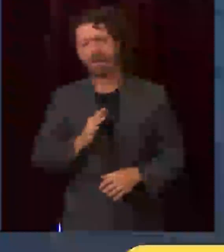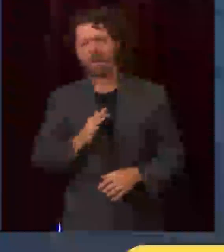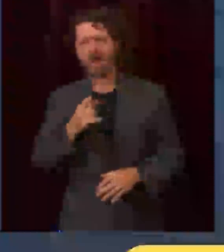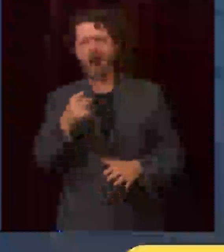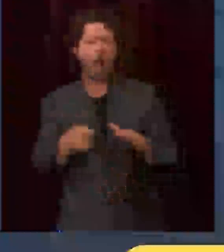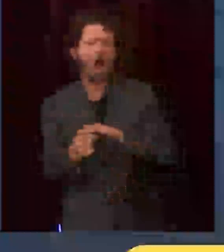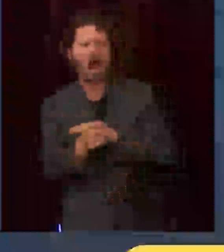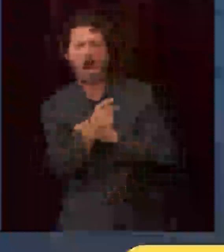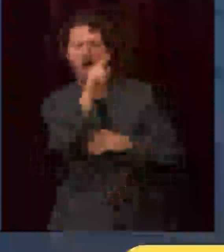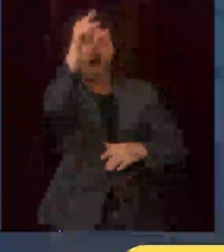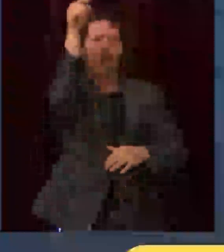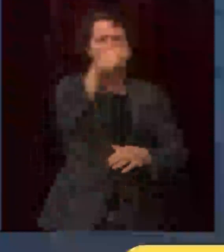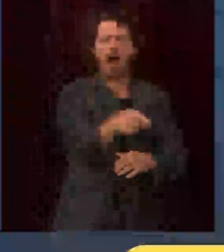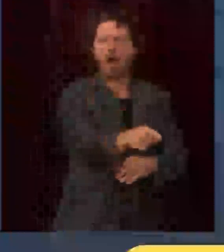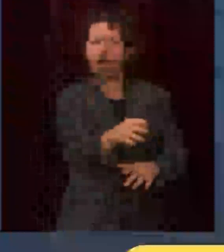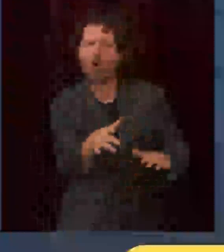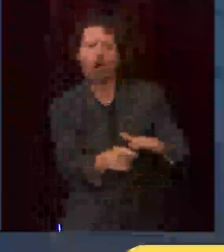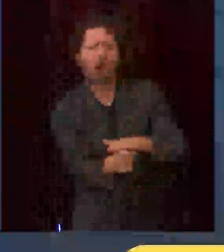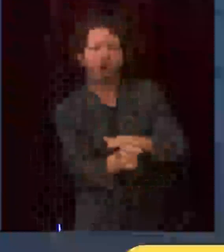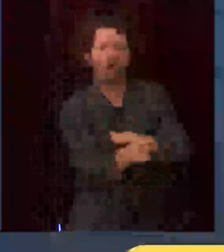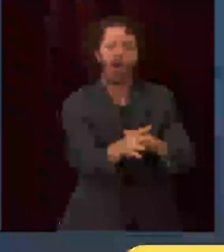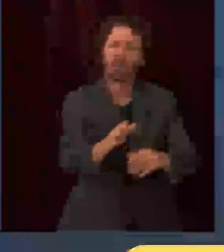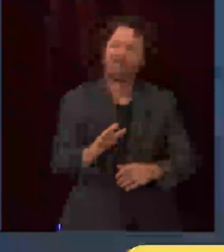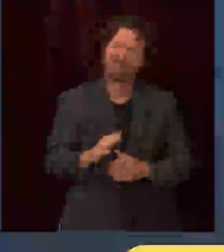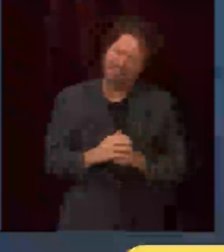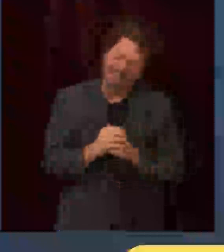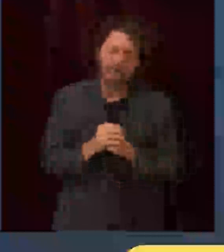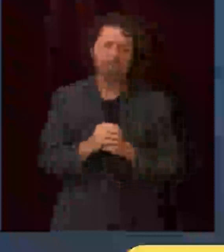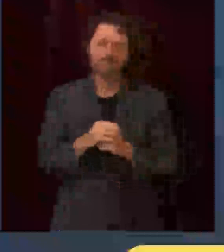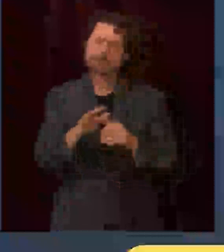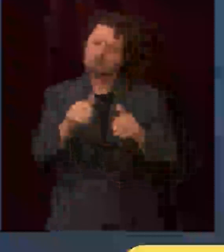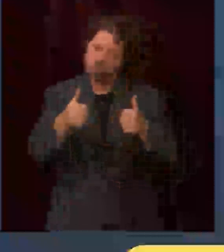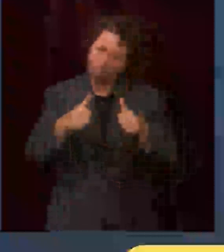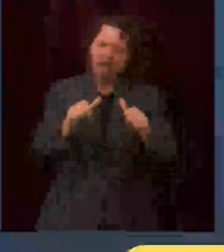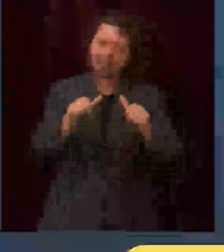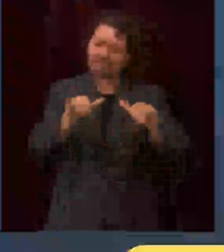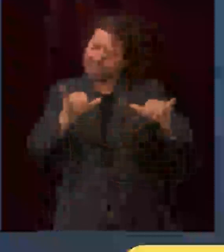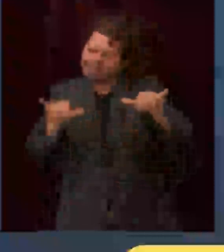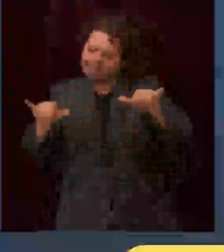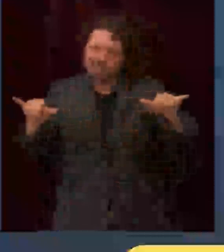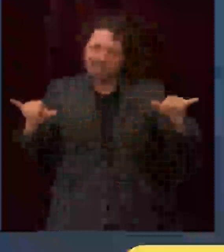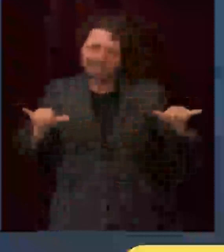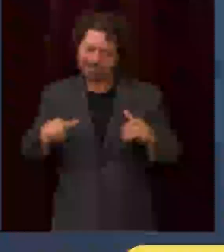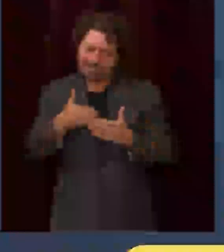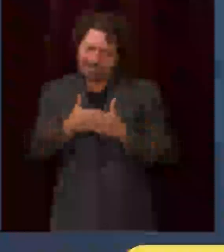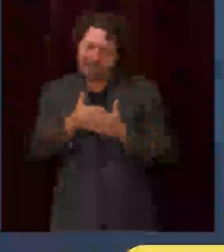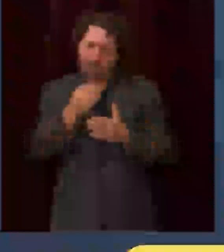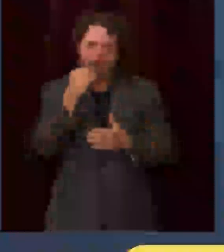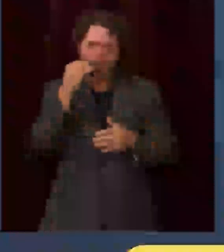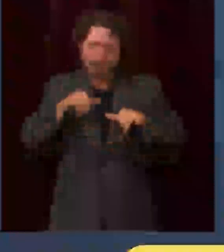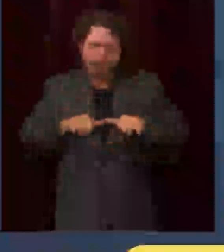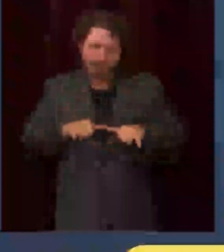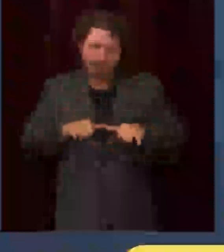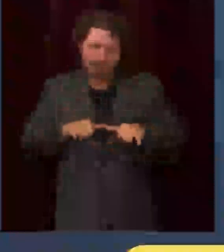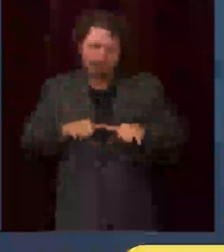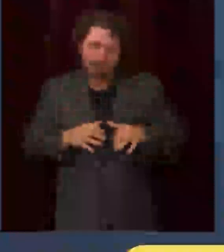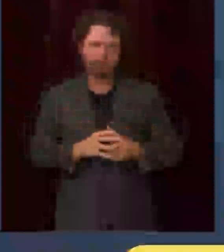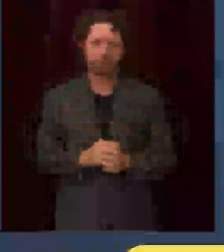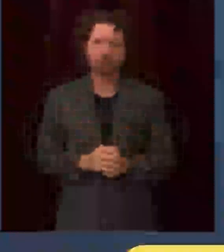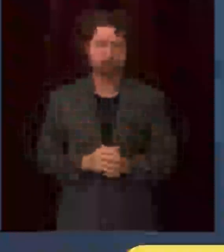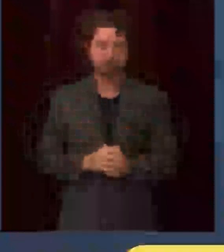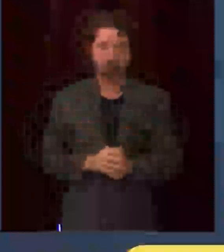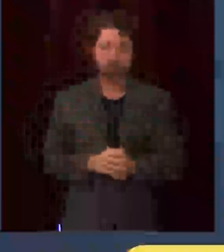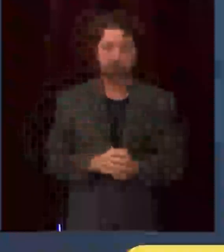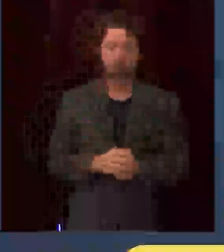can. I just want to take a moment to comment too on a broader context, and that is that we know that the COVID pandemic